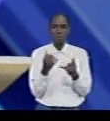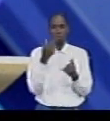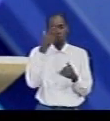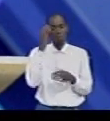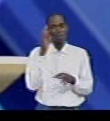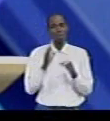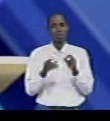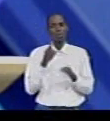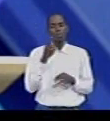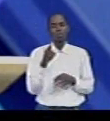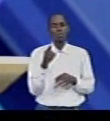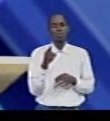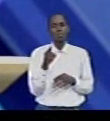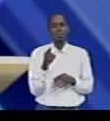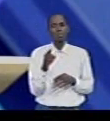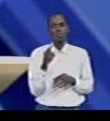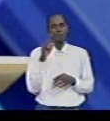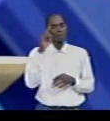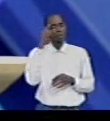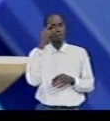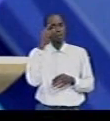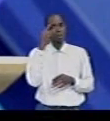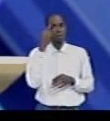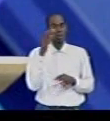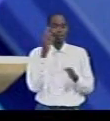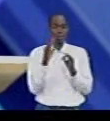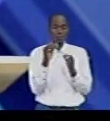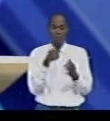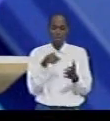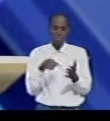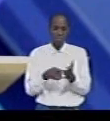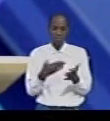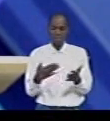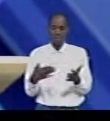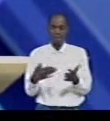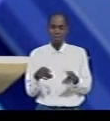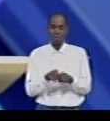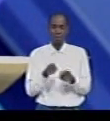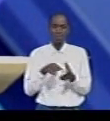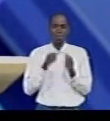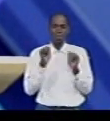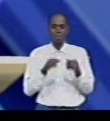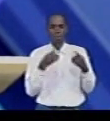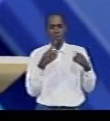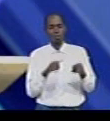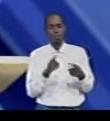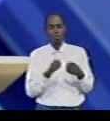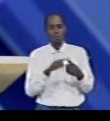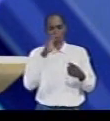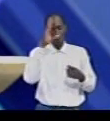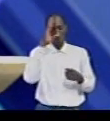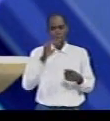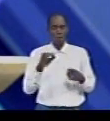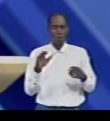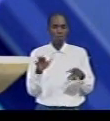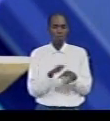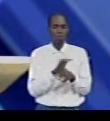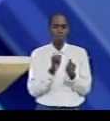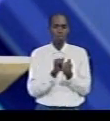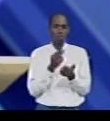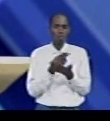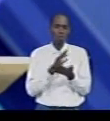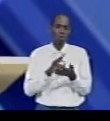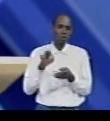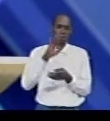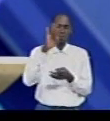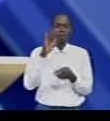like this could happen to that great man of God, a man of the Holy Ghost, a man that was greatly